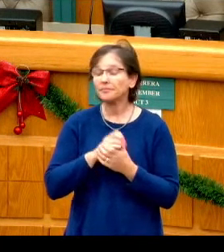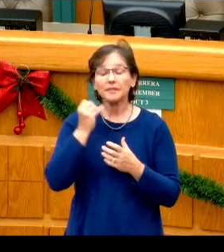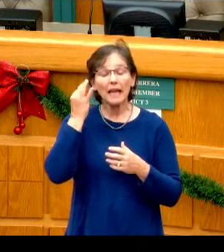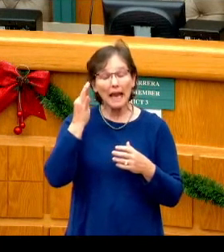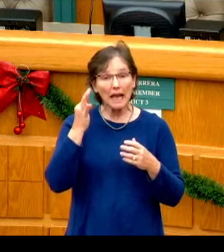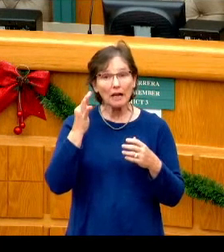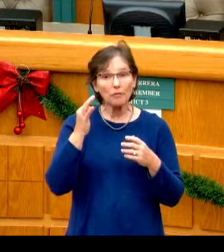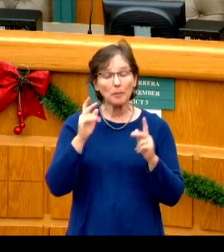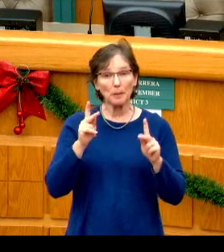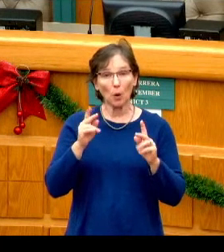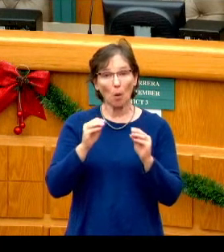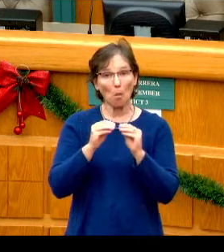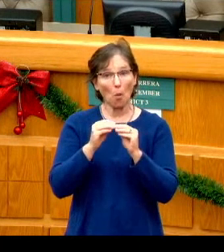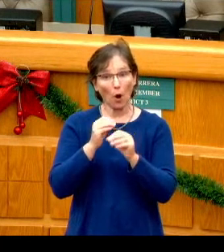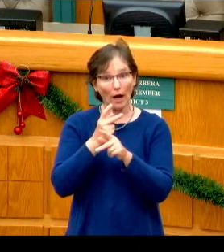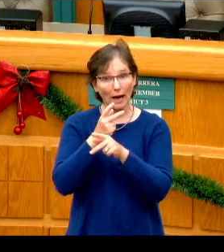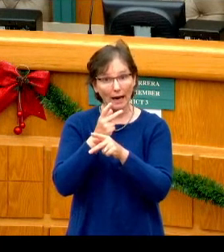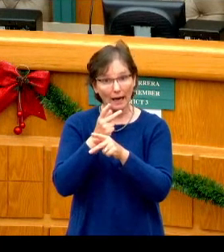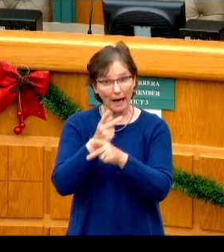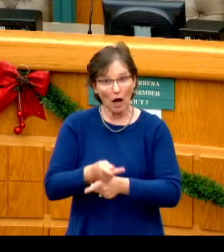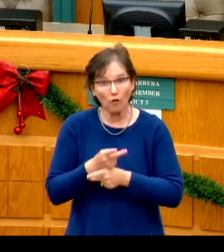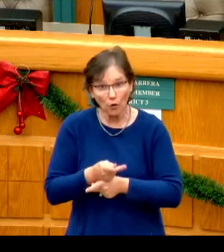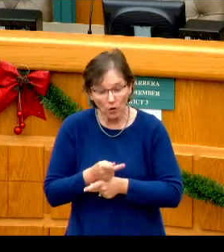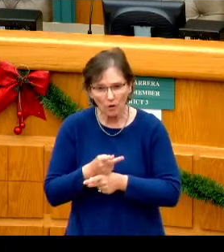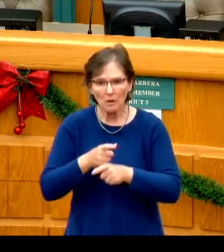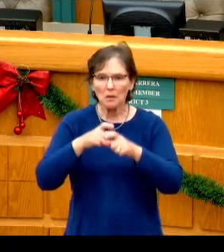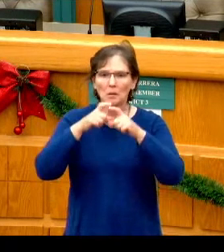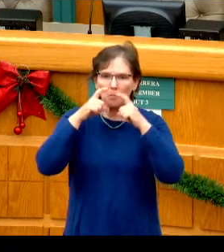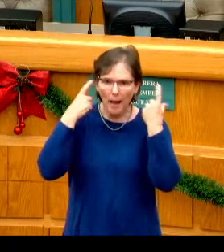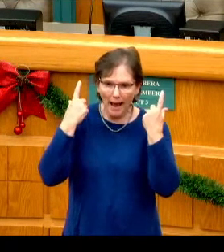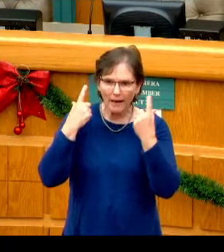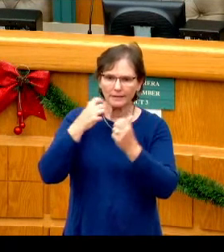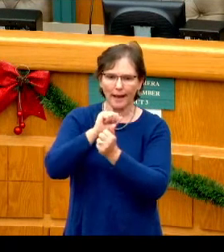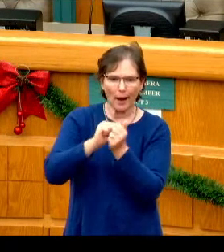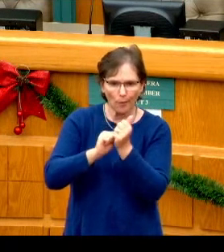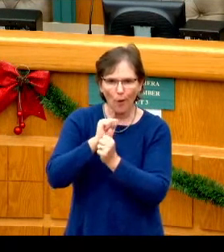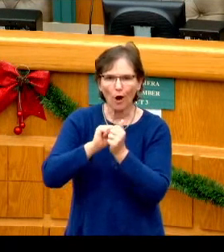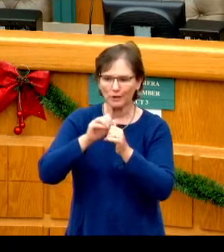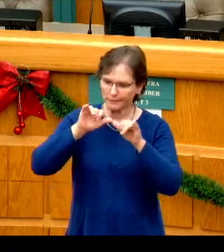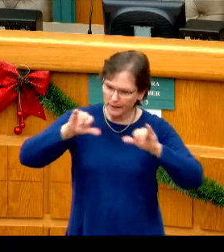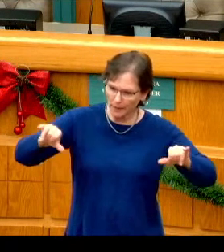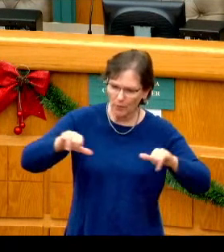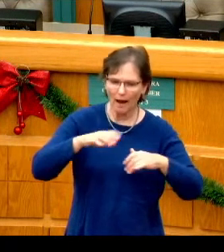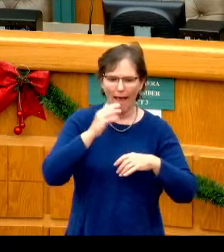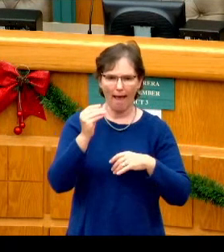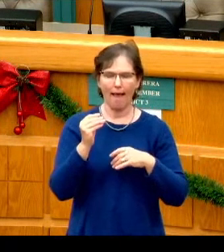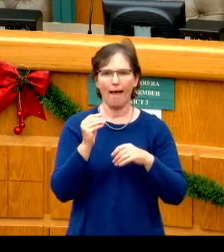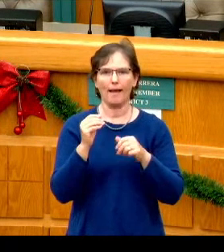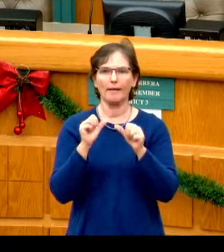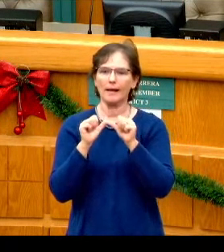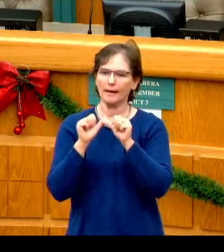vigilance, less transmission of COVID leading up to Thanksgiving, which is a good sign.